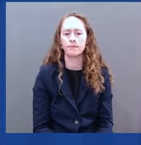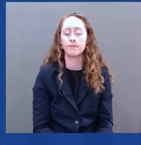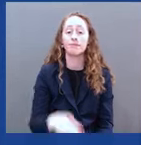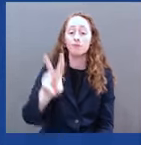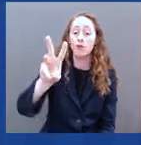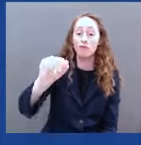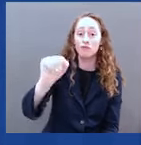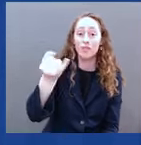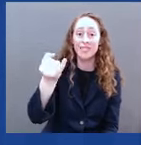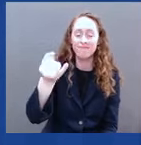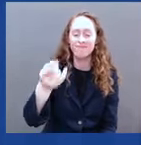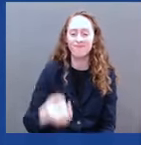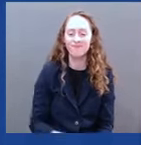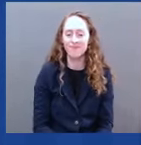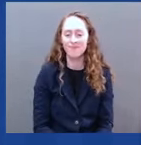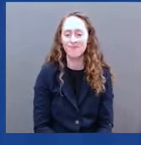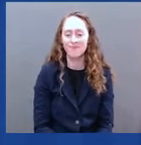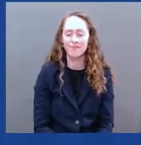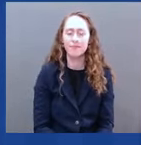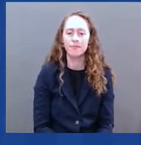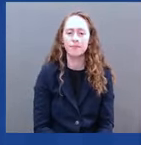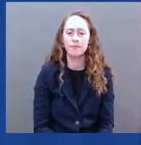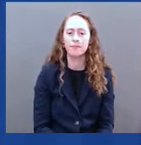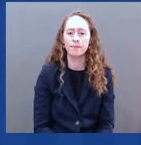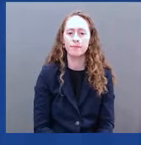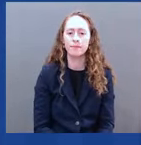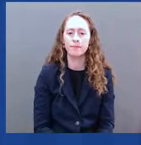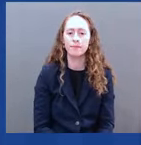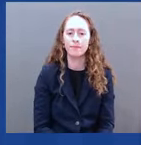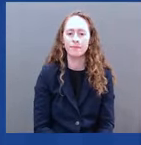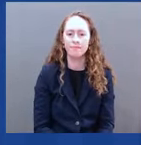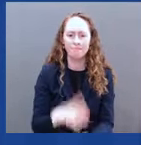Watch out, you don't get hit in the head there now.